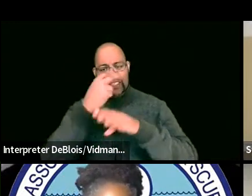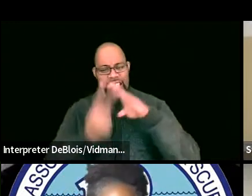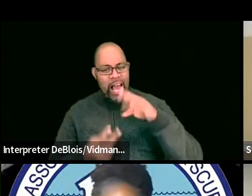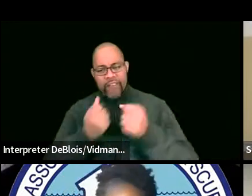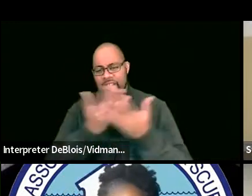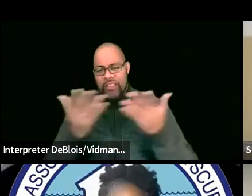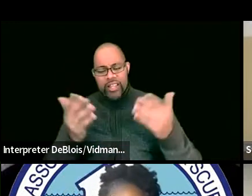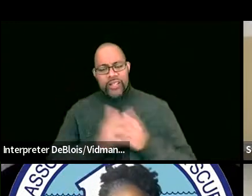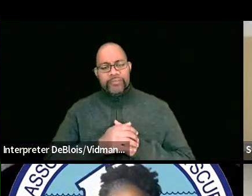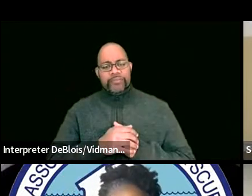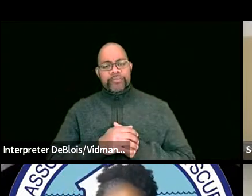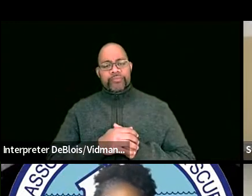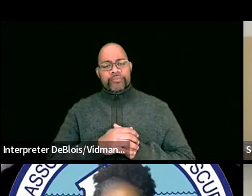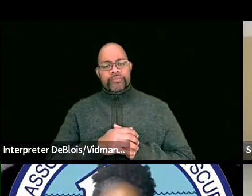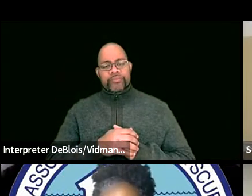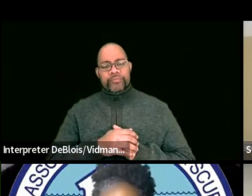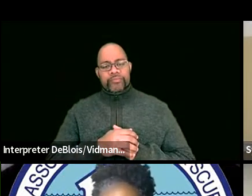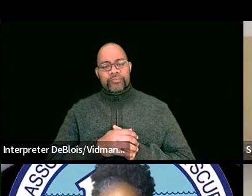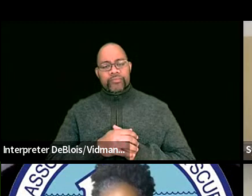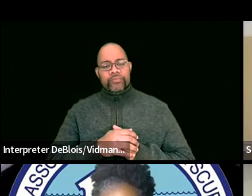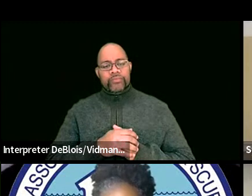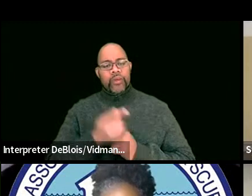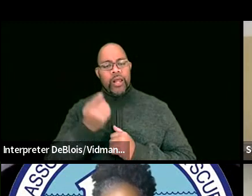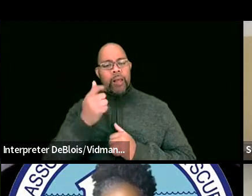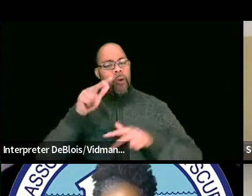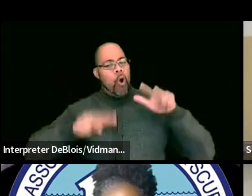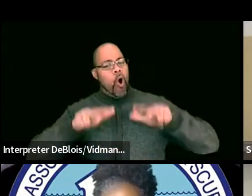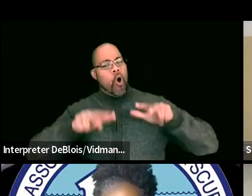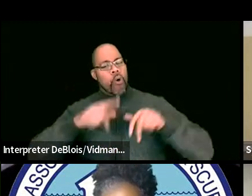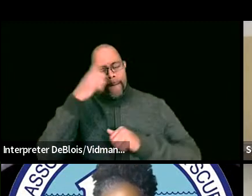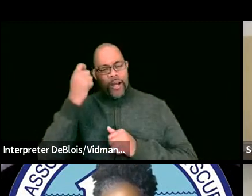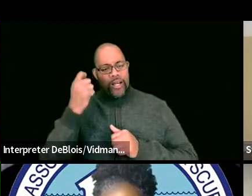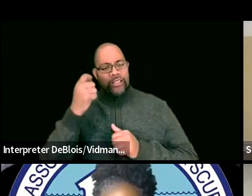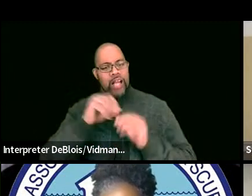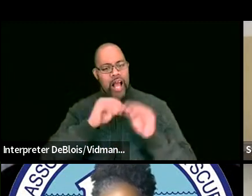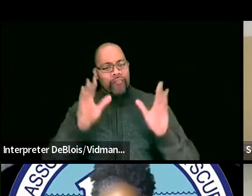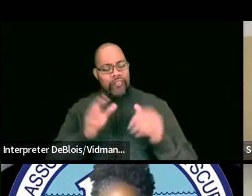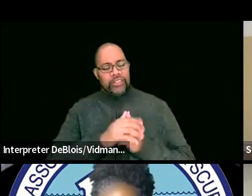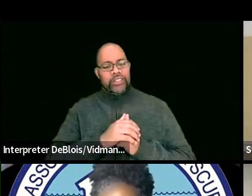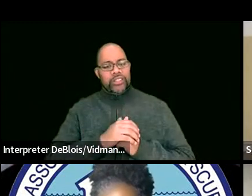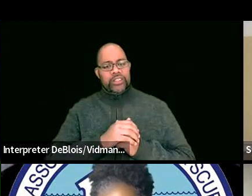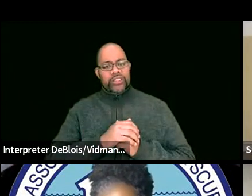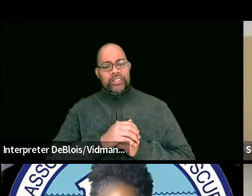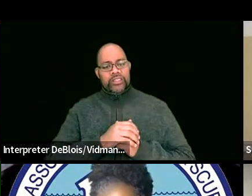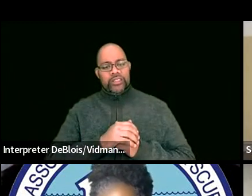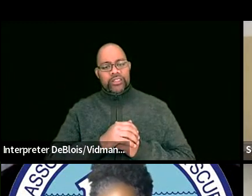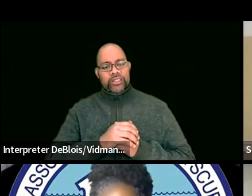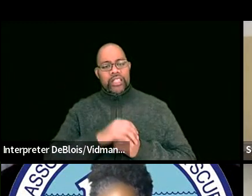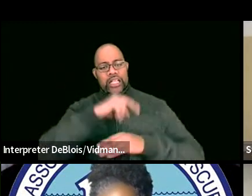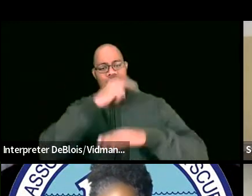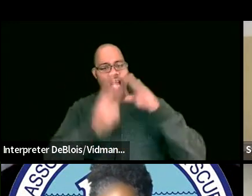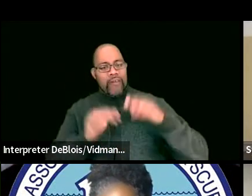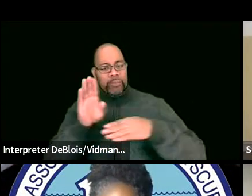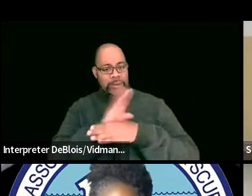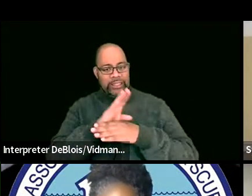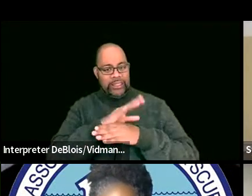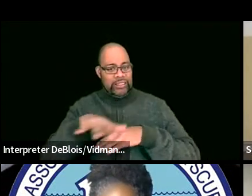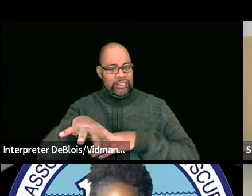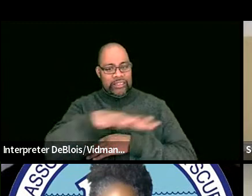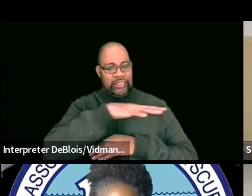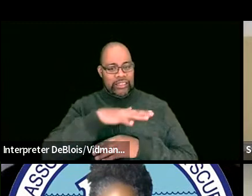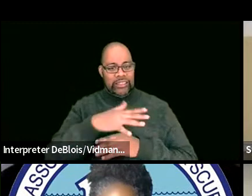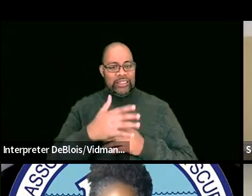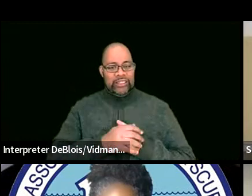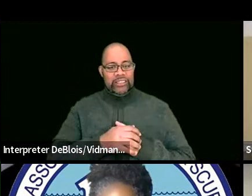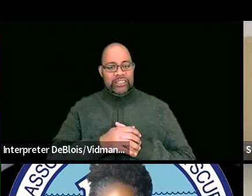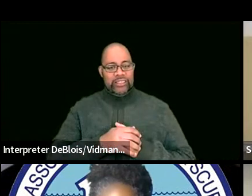everything. It was a little awkward because obviously the diving industry is kind